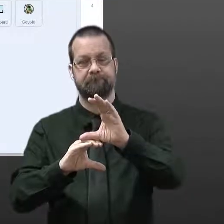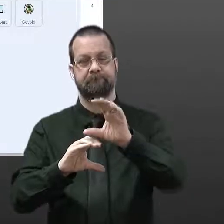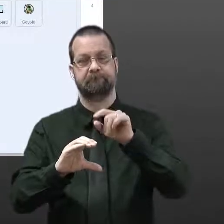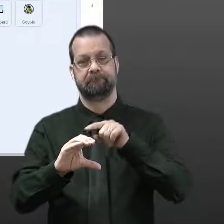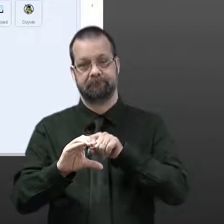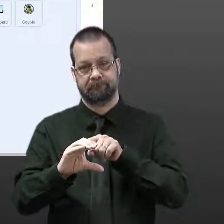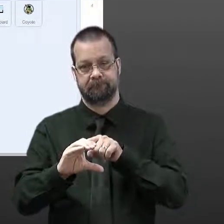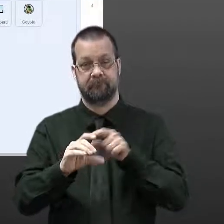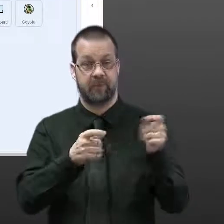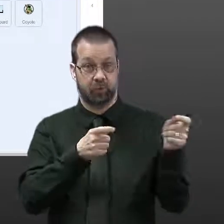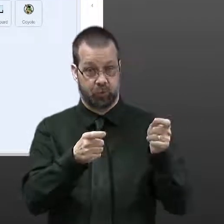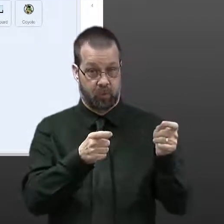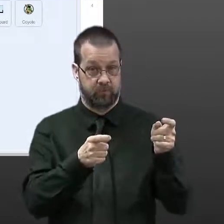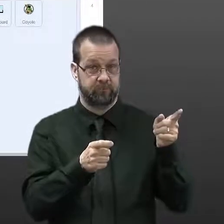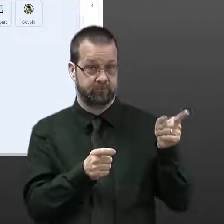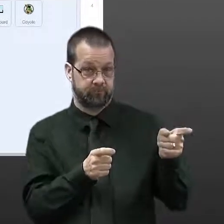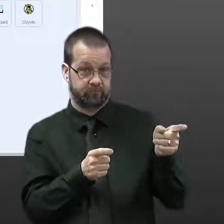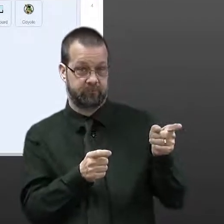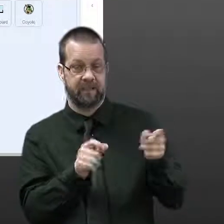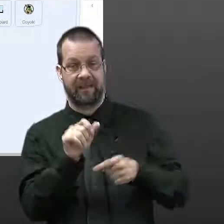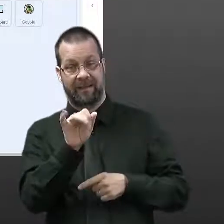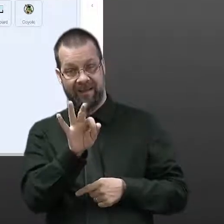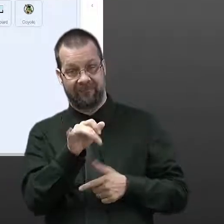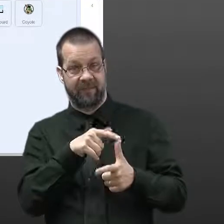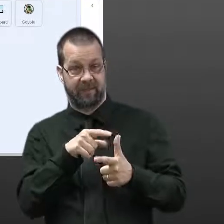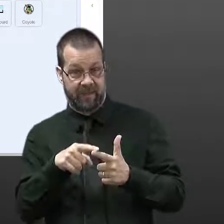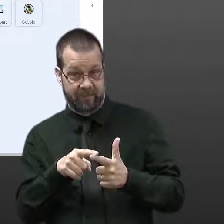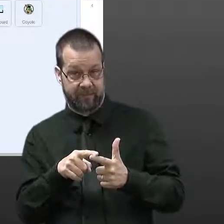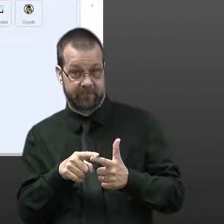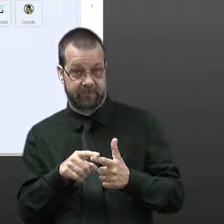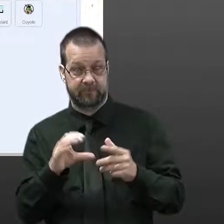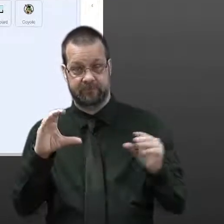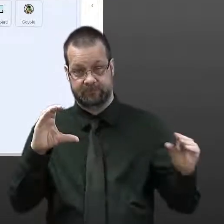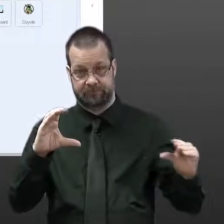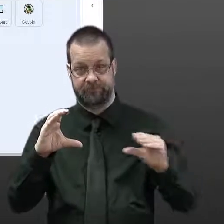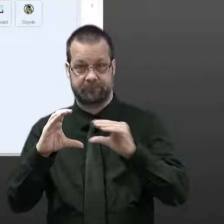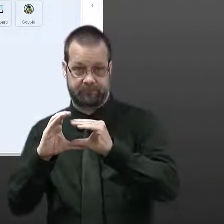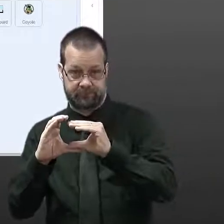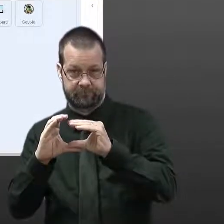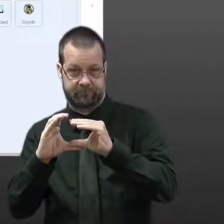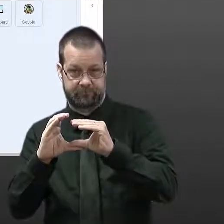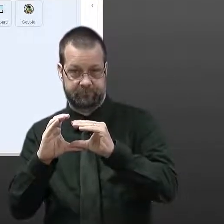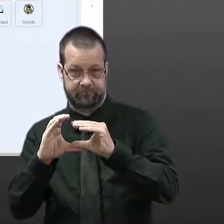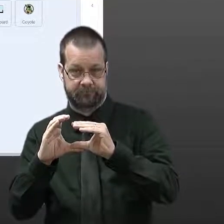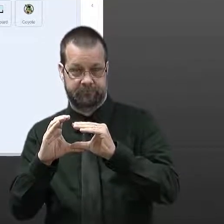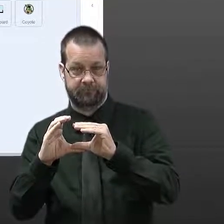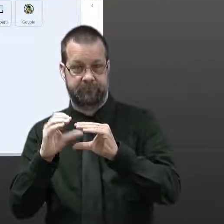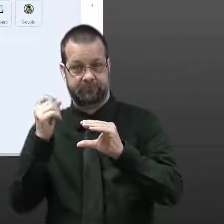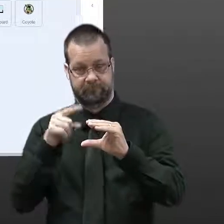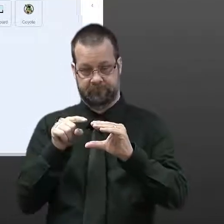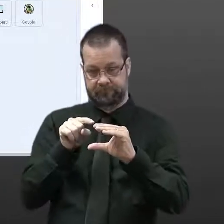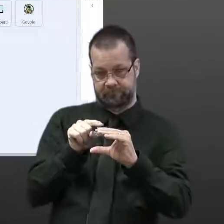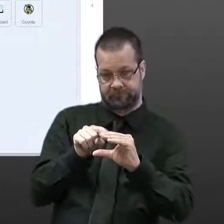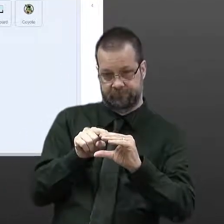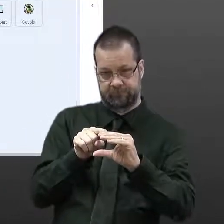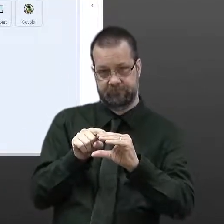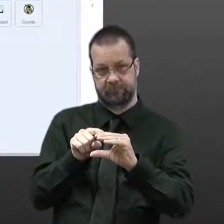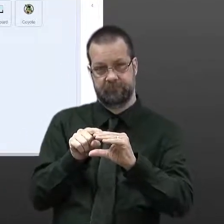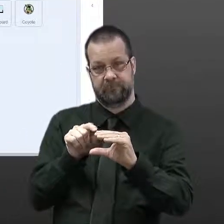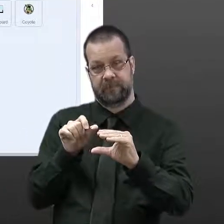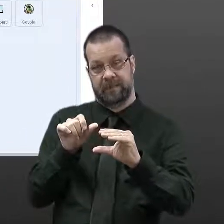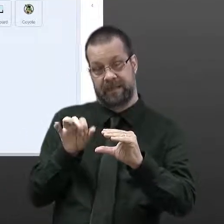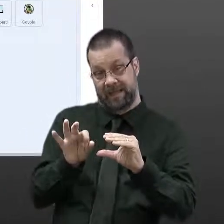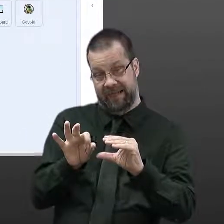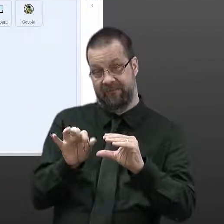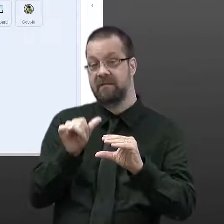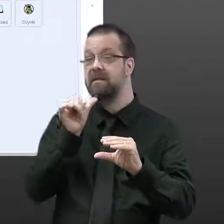green flag clicked. And also from control, we are going to put an if then inside of our forever block. The first thing that